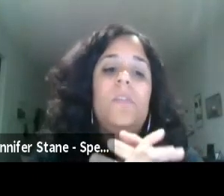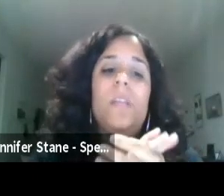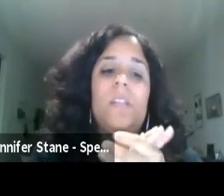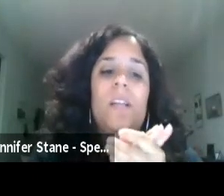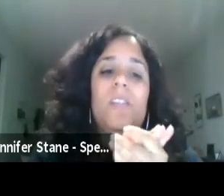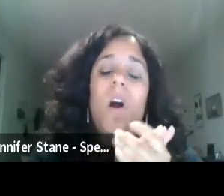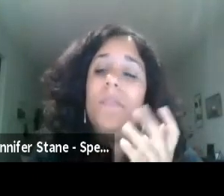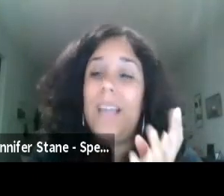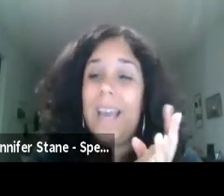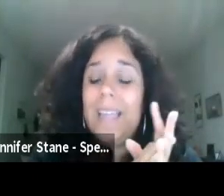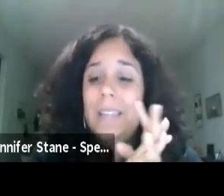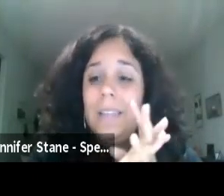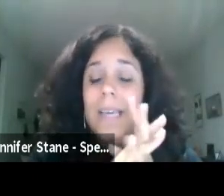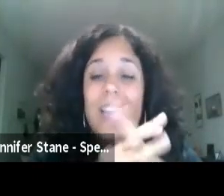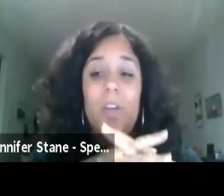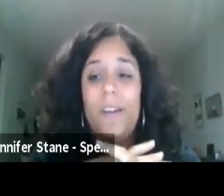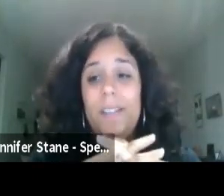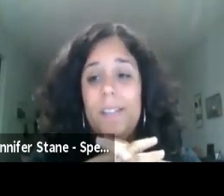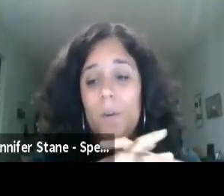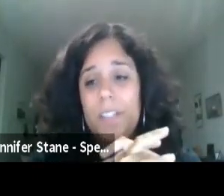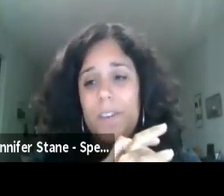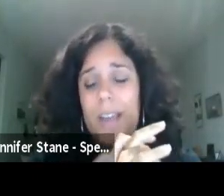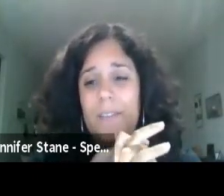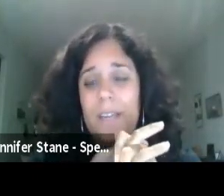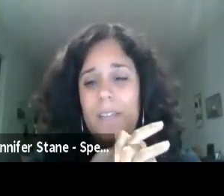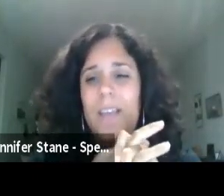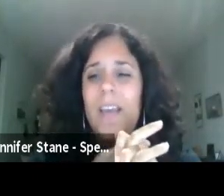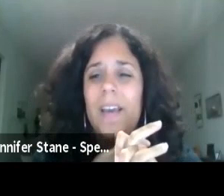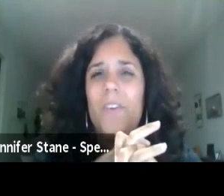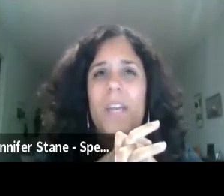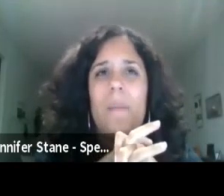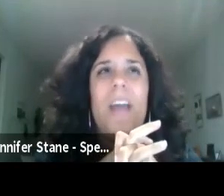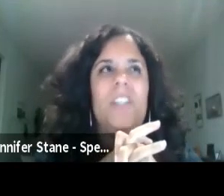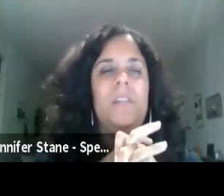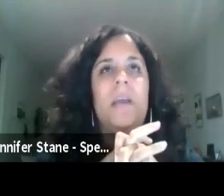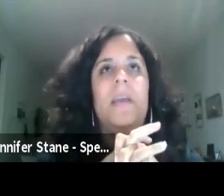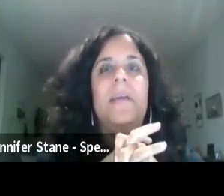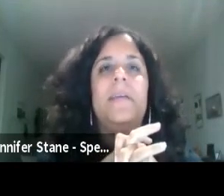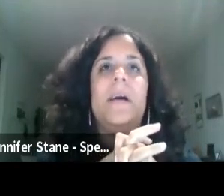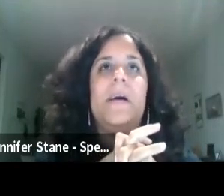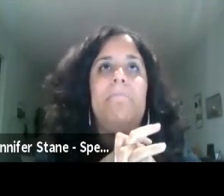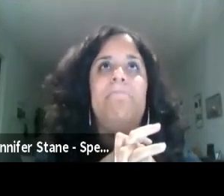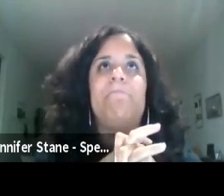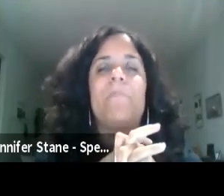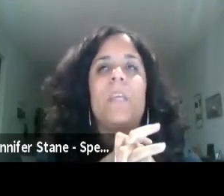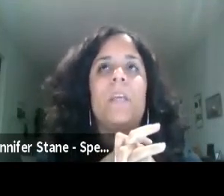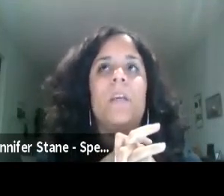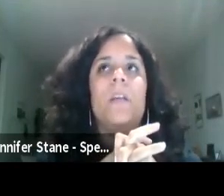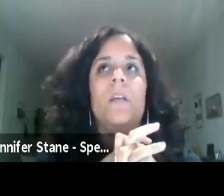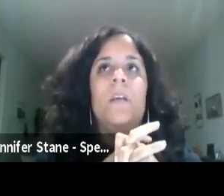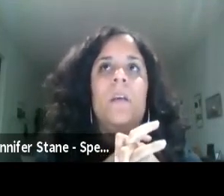Any individual that's on a soft diet increases their risk for cavities. If you can imagine, like,